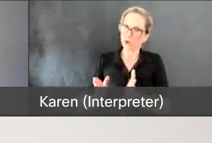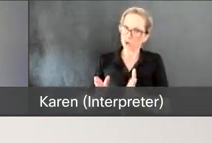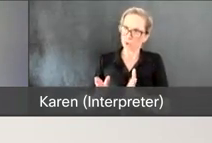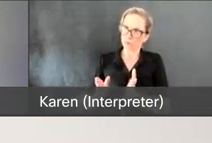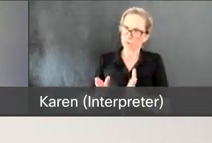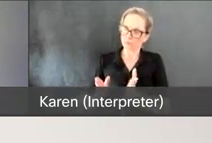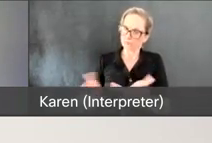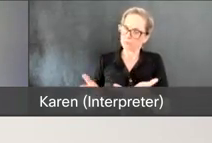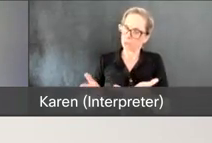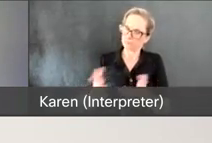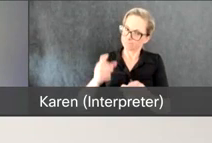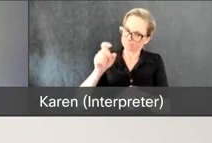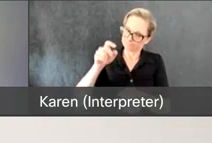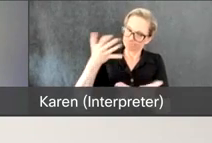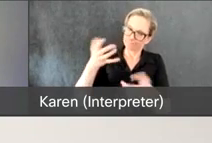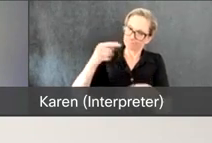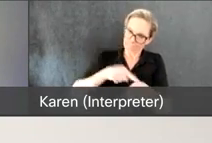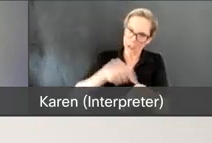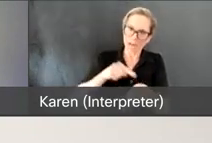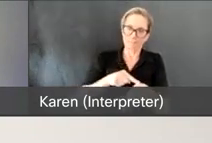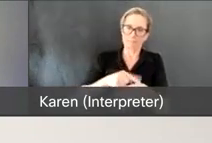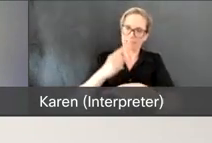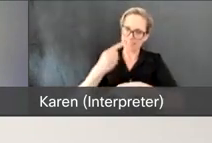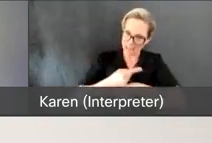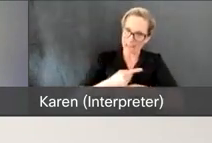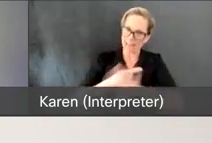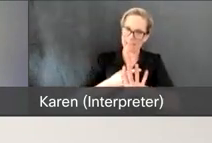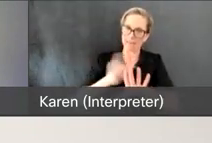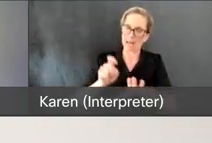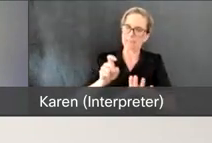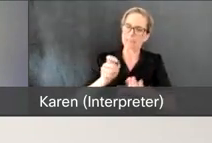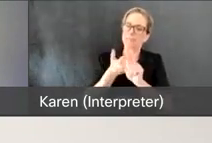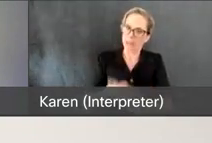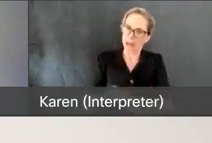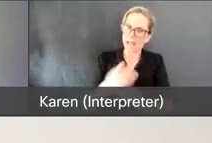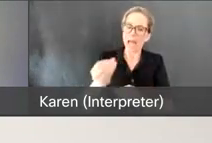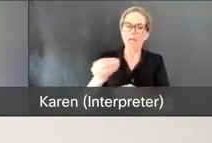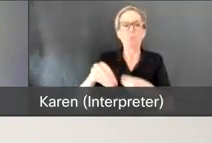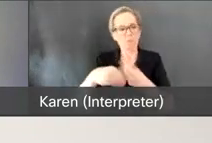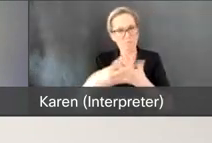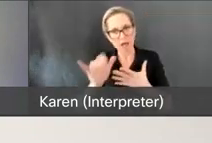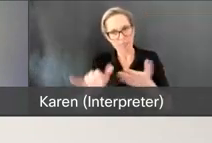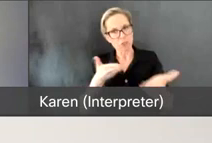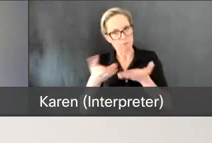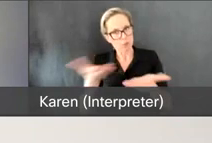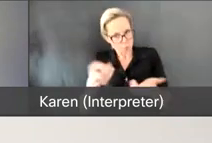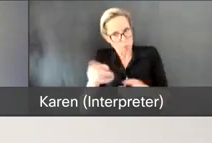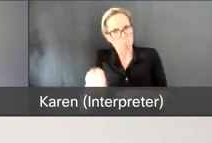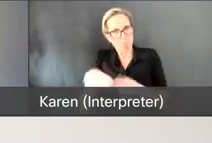pinned down to when they have to comply and provide you with the service that you've hired them to